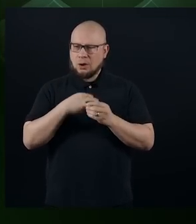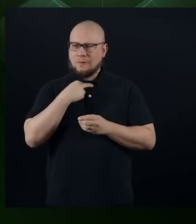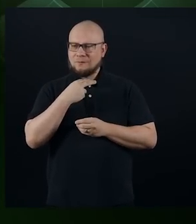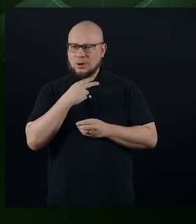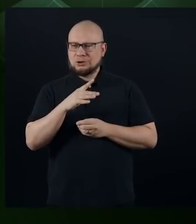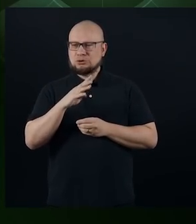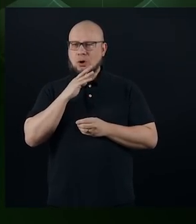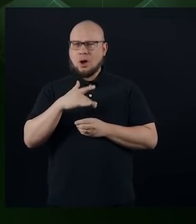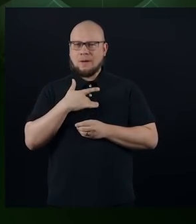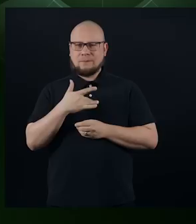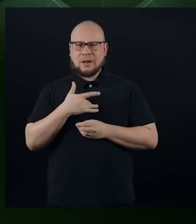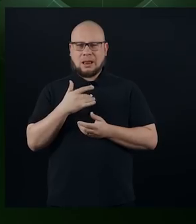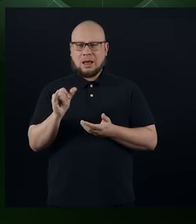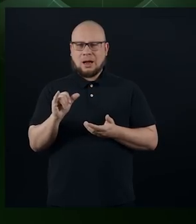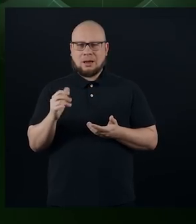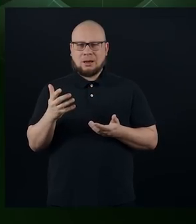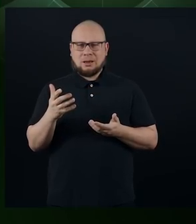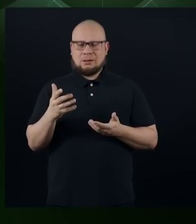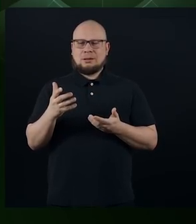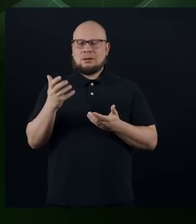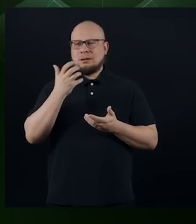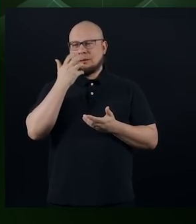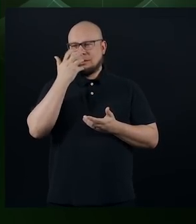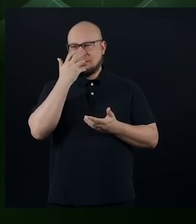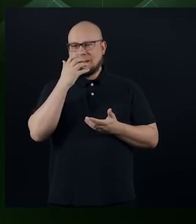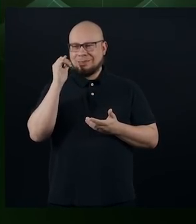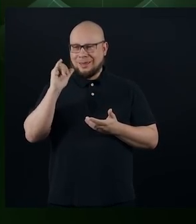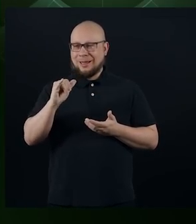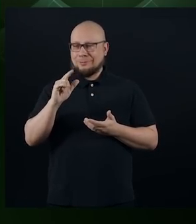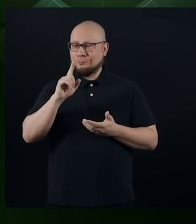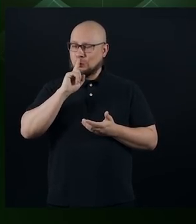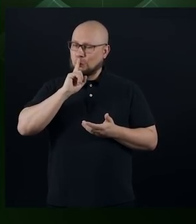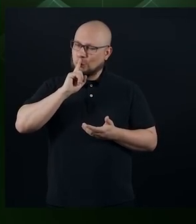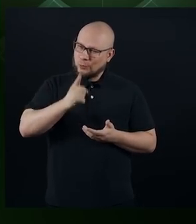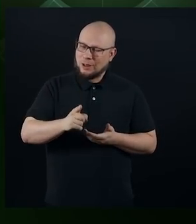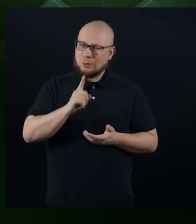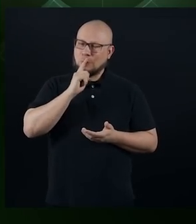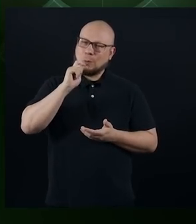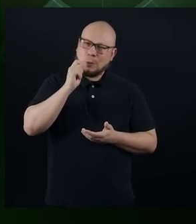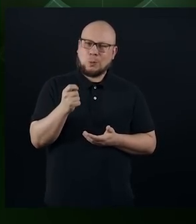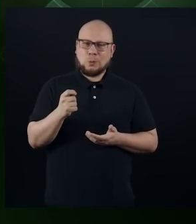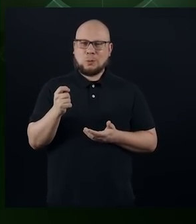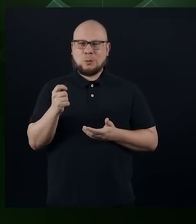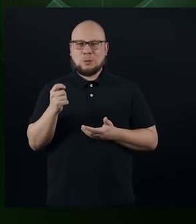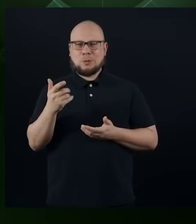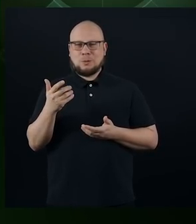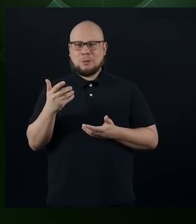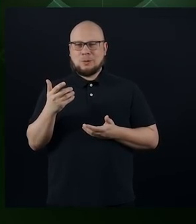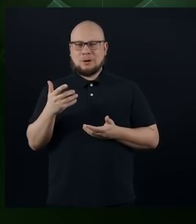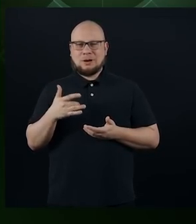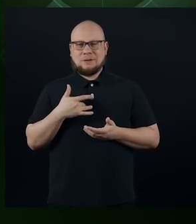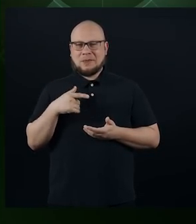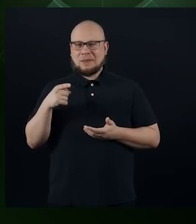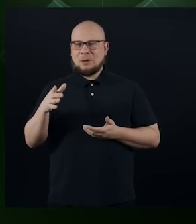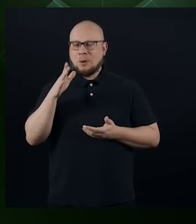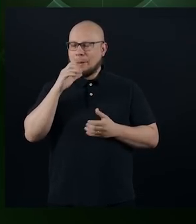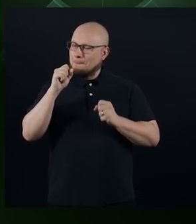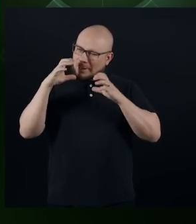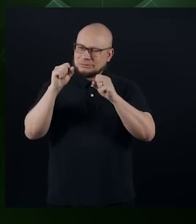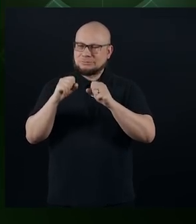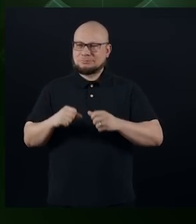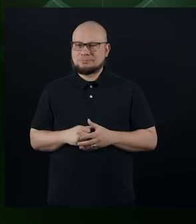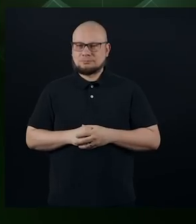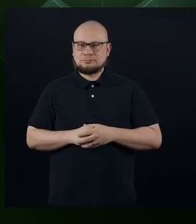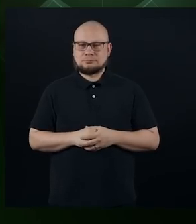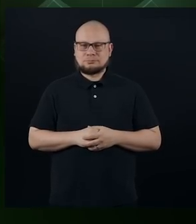it started to feel like Disney's actually really, really cool, and this is gonna be amazing. If